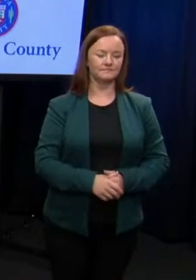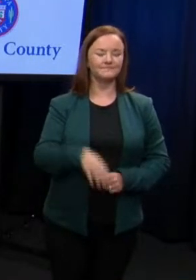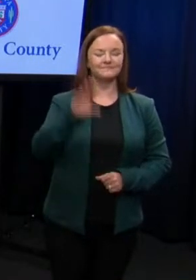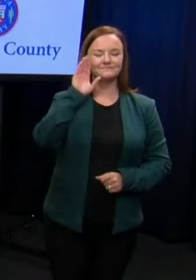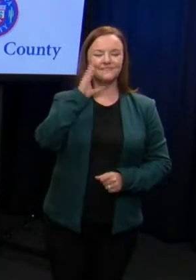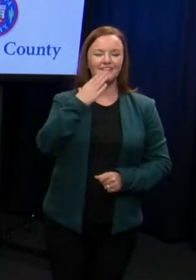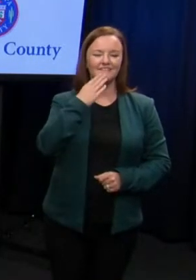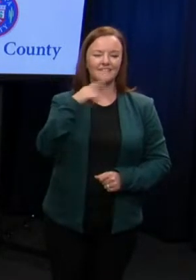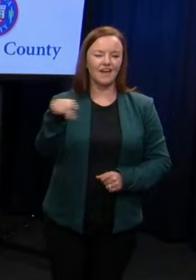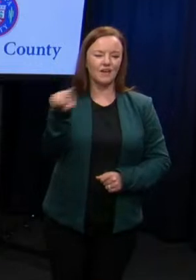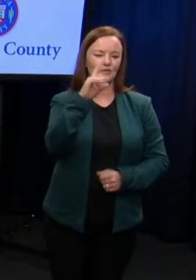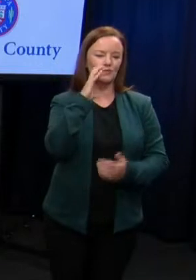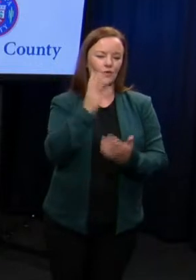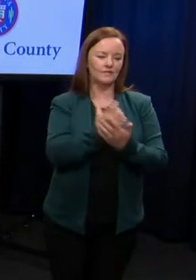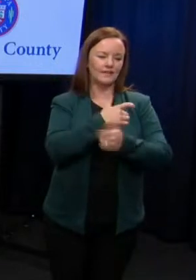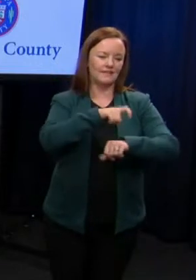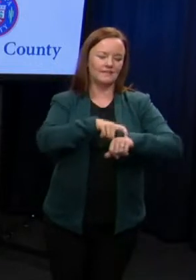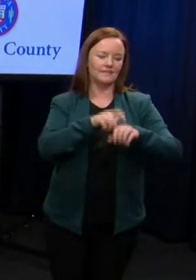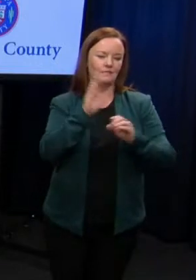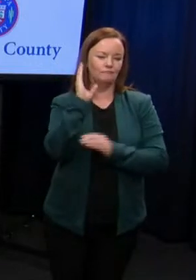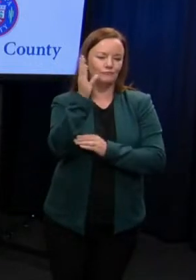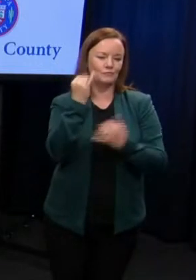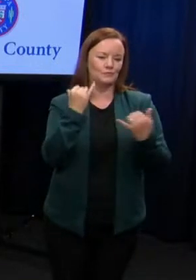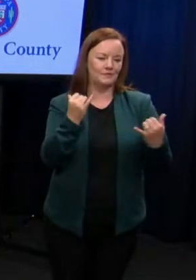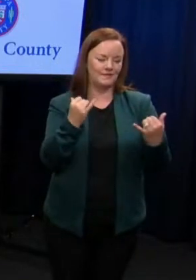Hi, thank you all for taking the time today. We appreciate it.